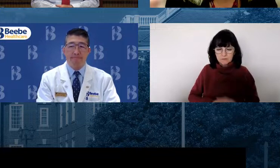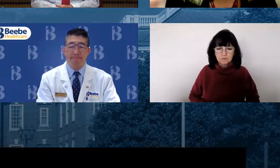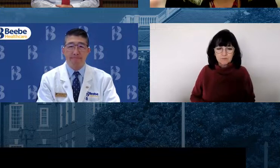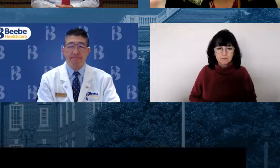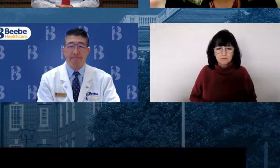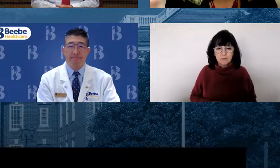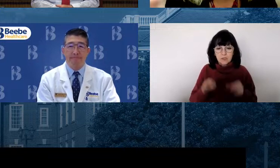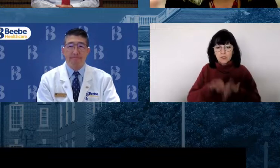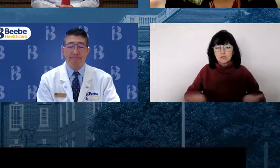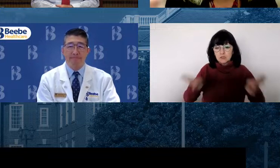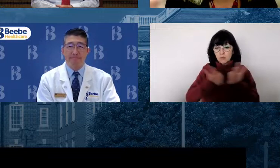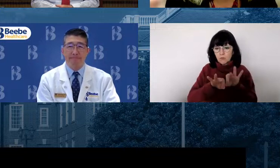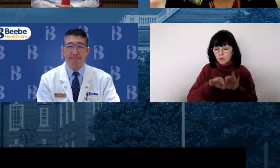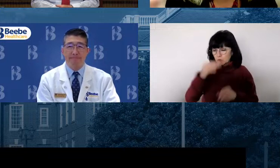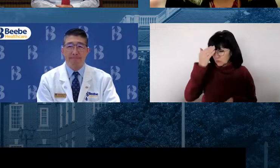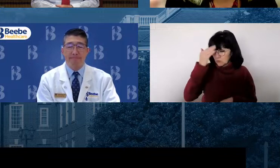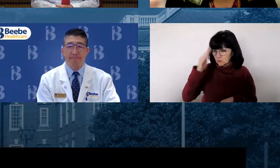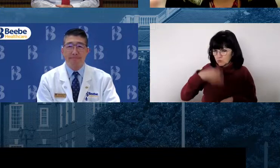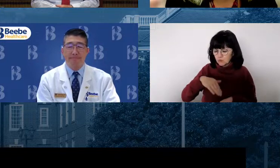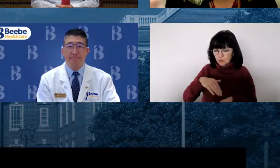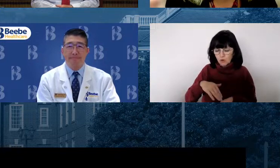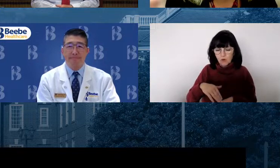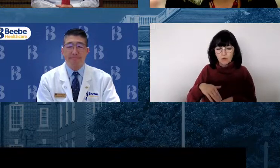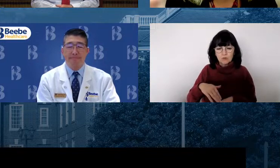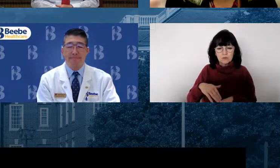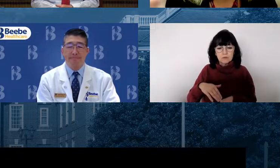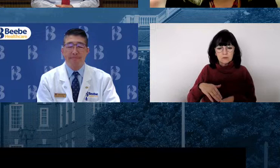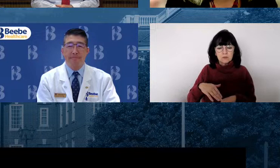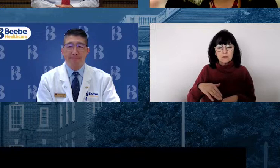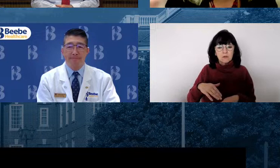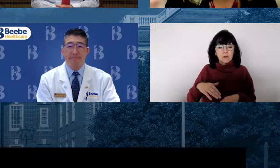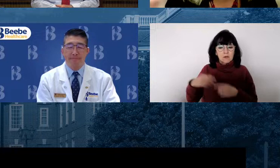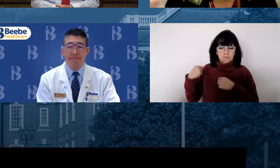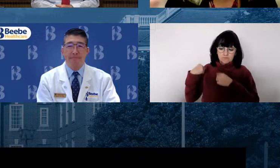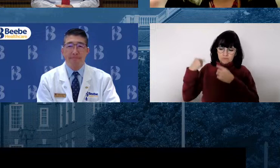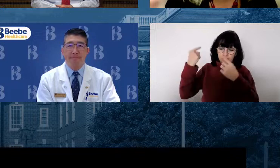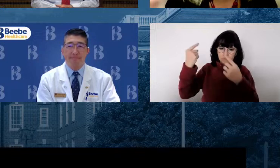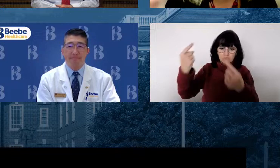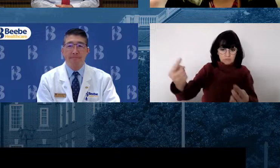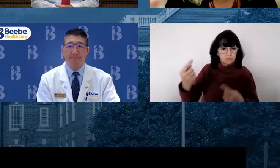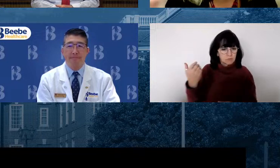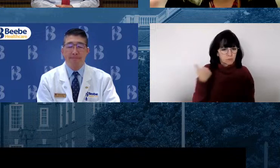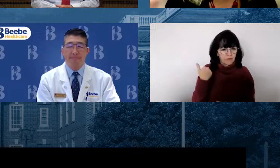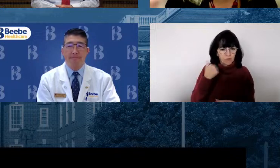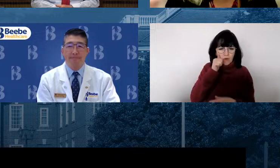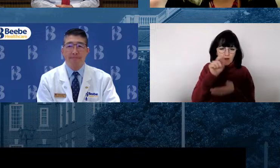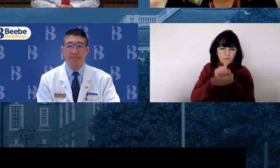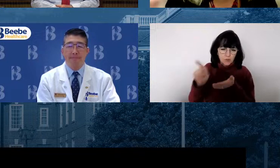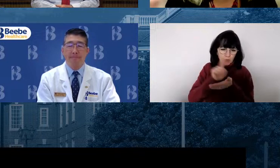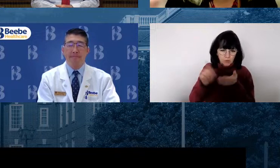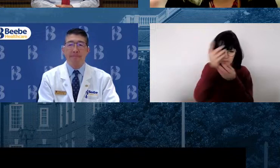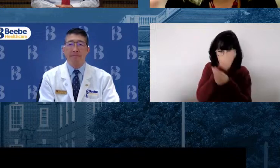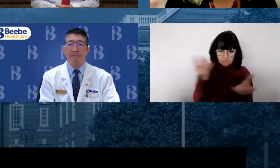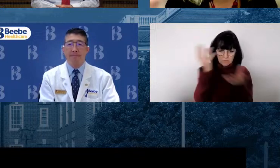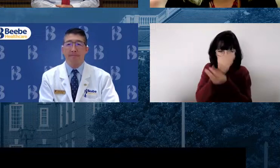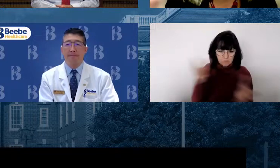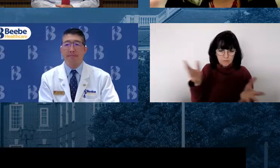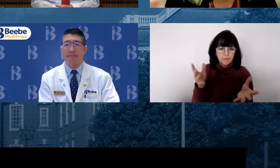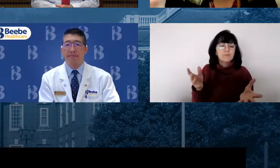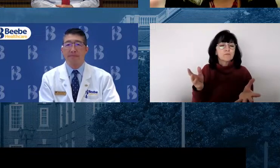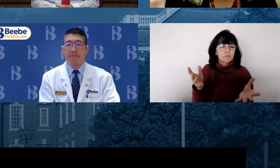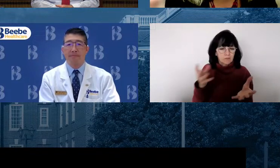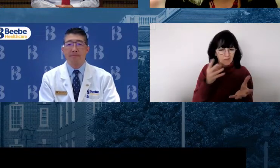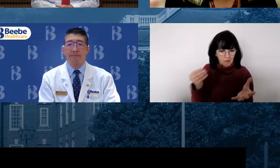have, at one point during COVID response, we had weekly conversations with our